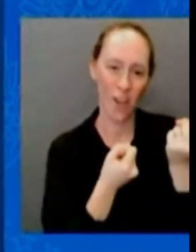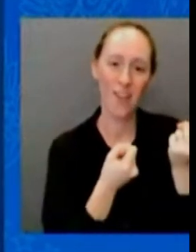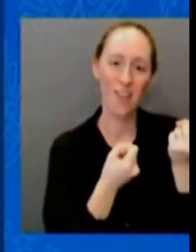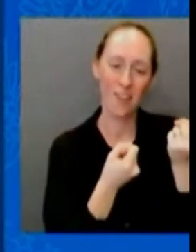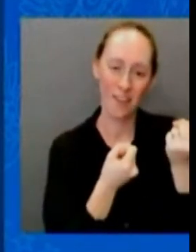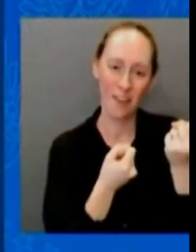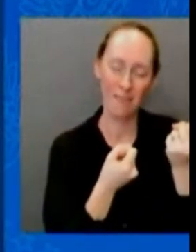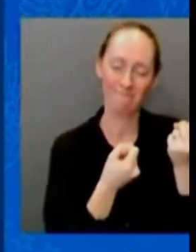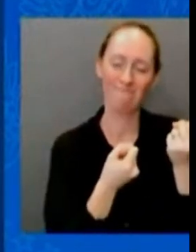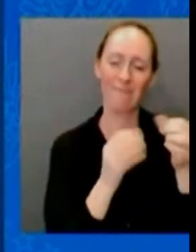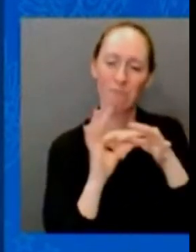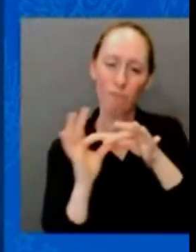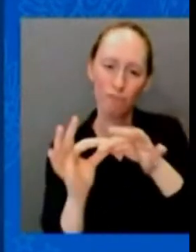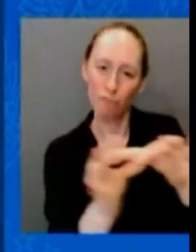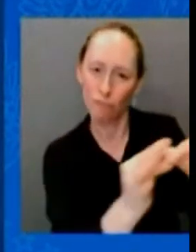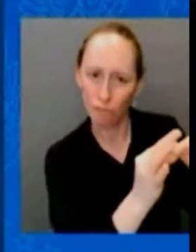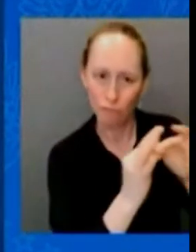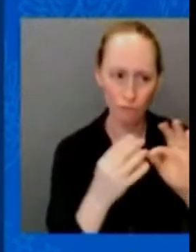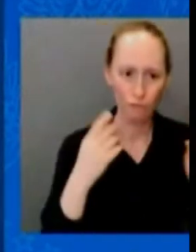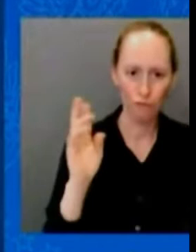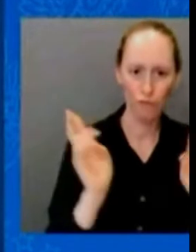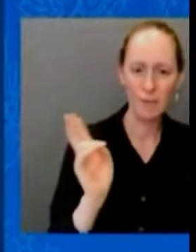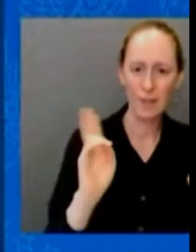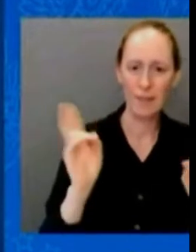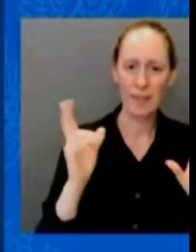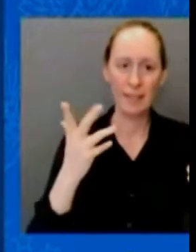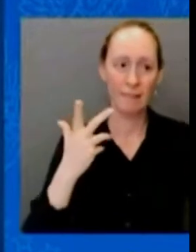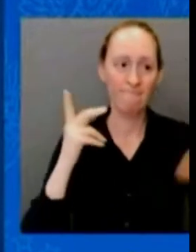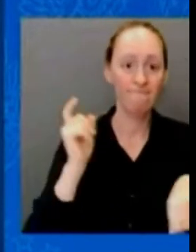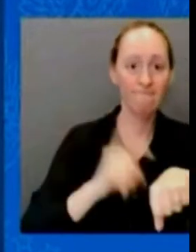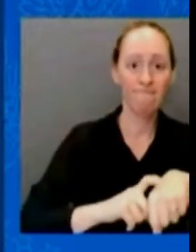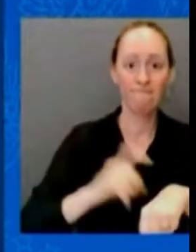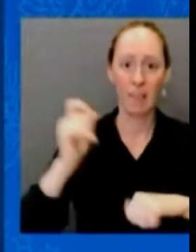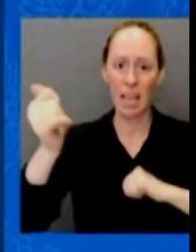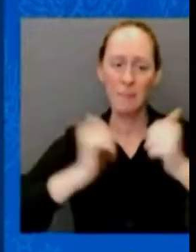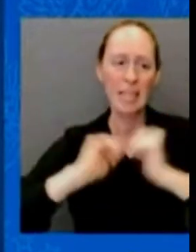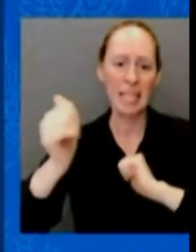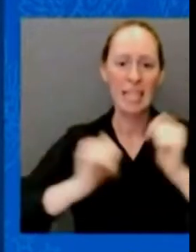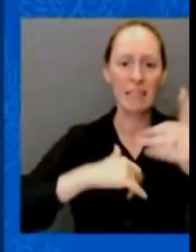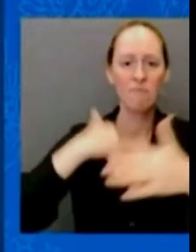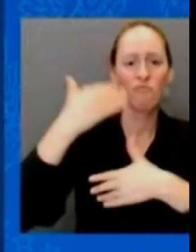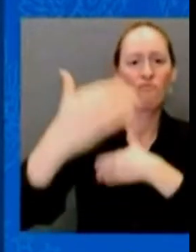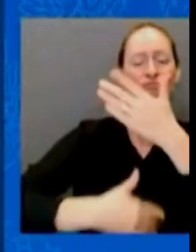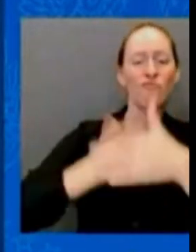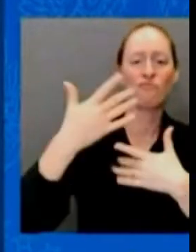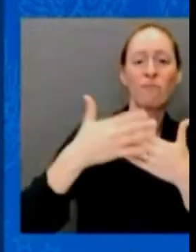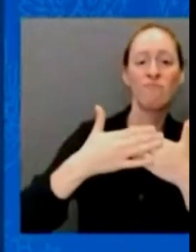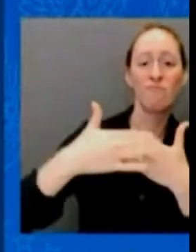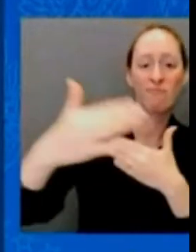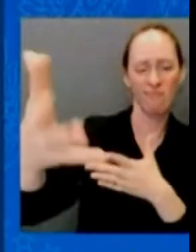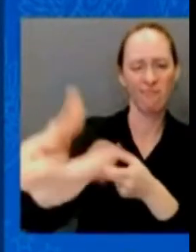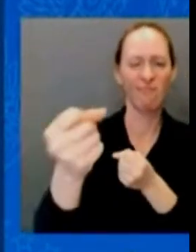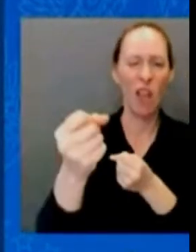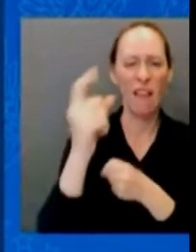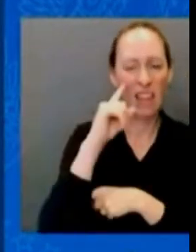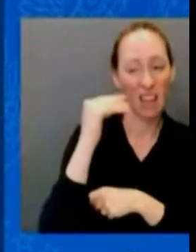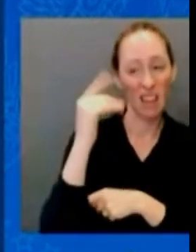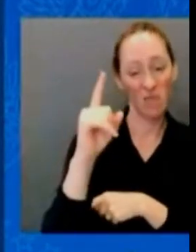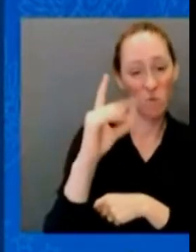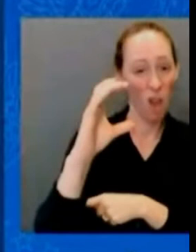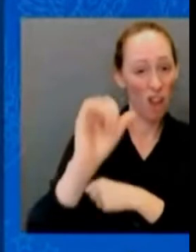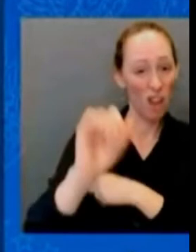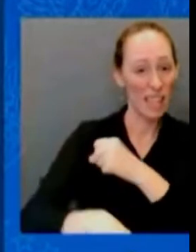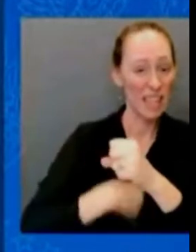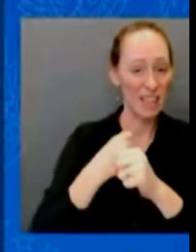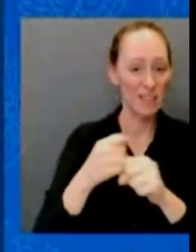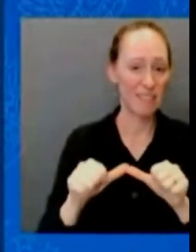again, that's not an exaggeration. It's literally an accurate statement. We're joined today by the CEO of Micron to celebrate